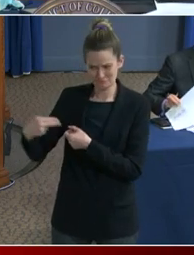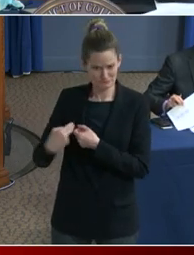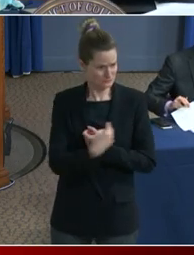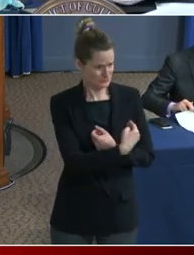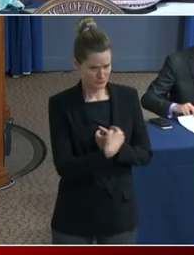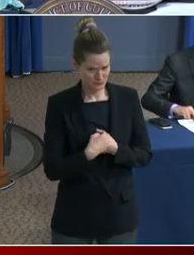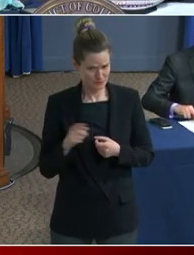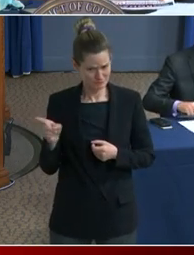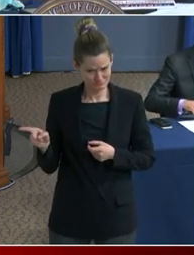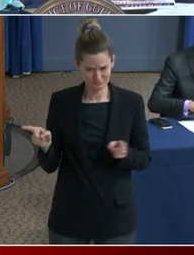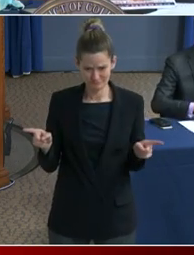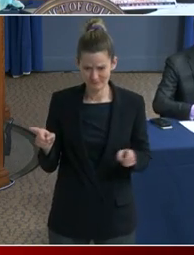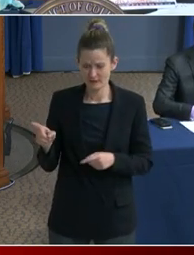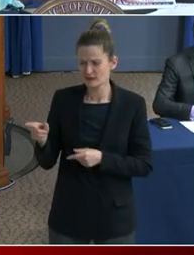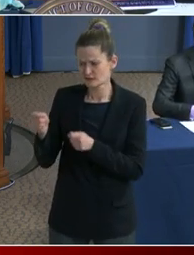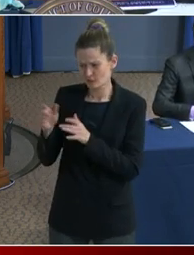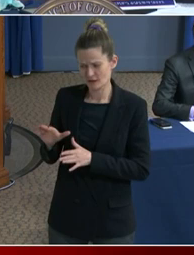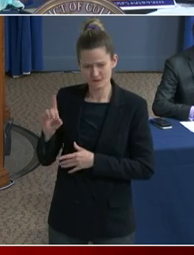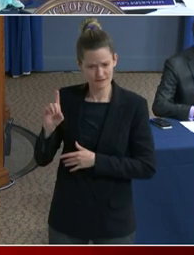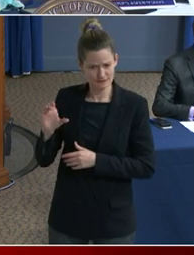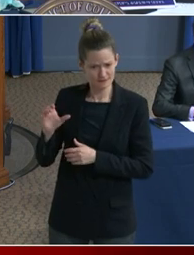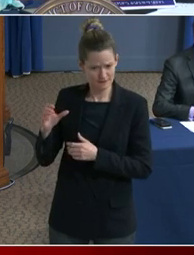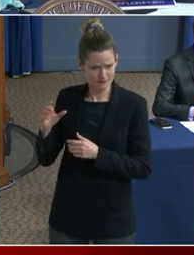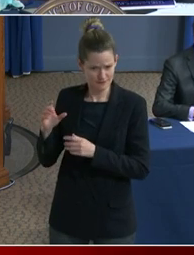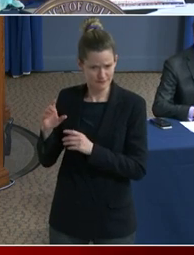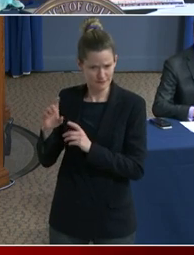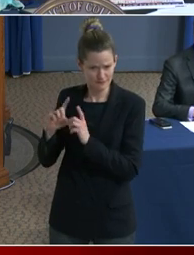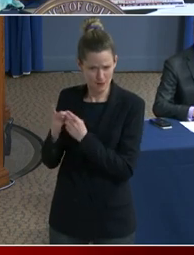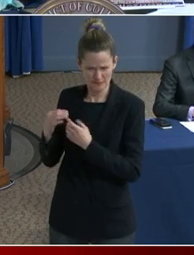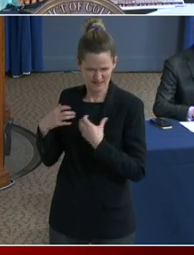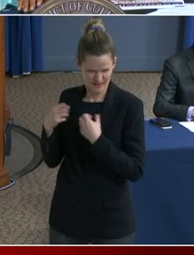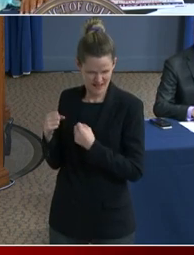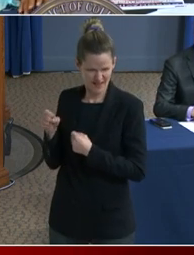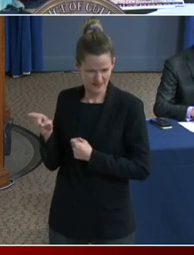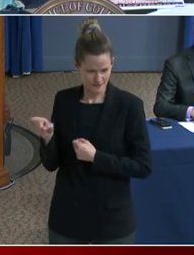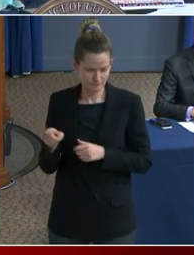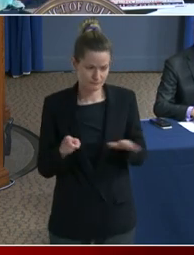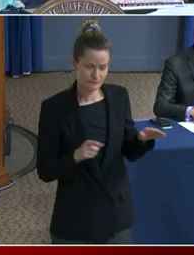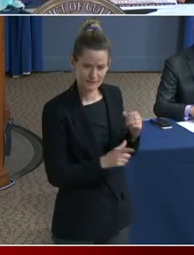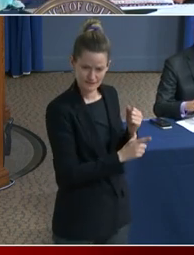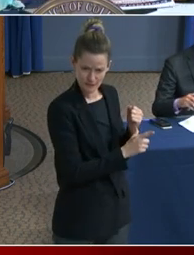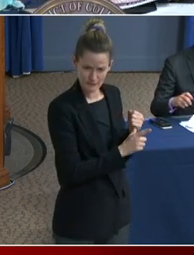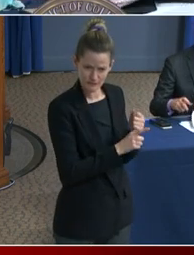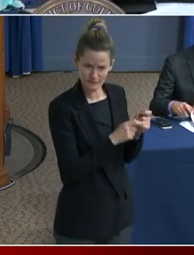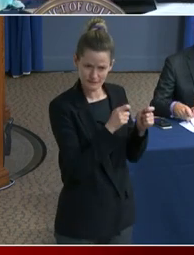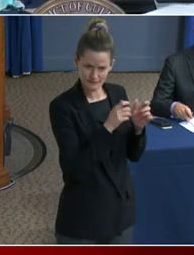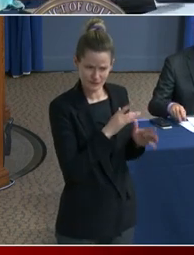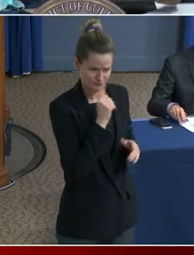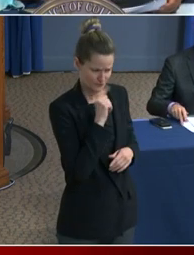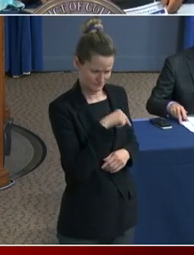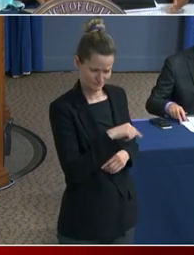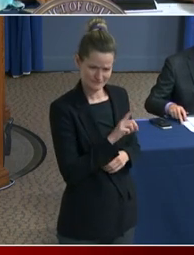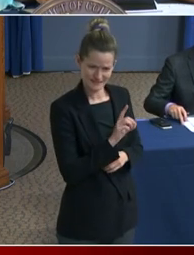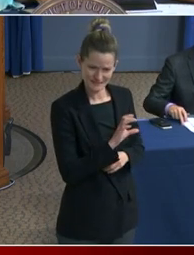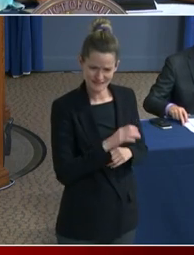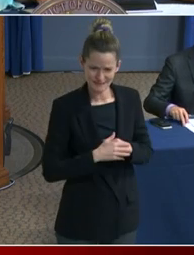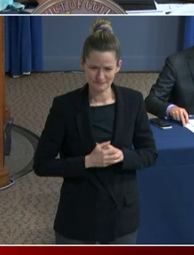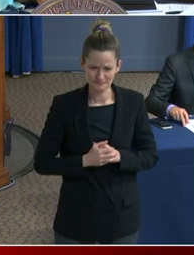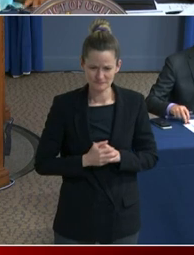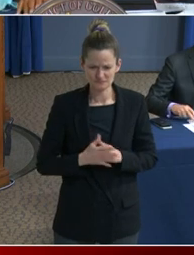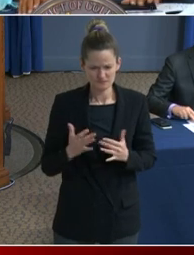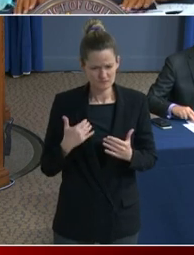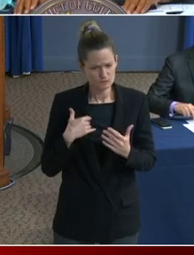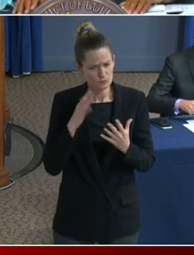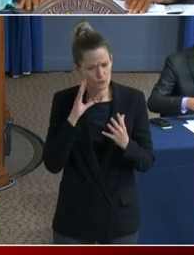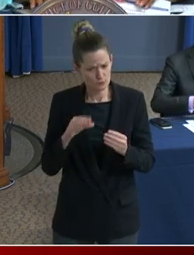City Administrator for the District of Columbia, Kevin Donahue. Today, we are providing a situational